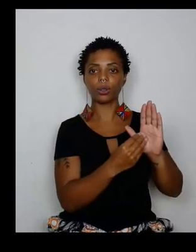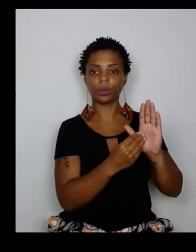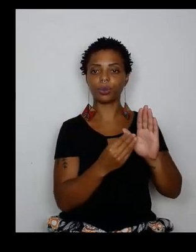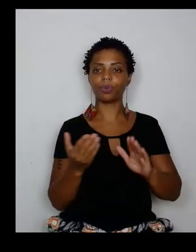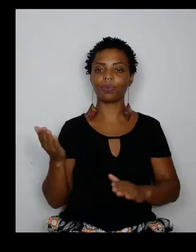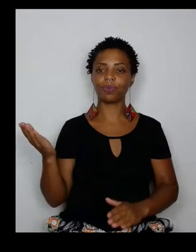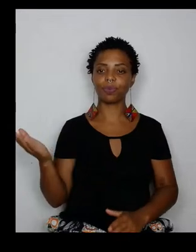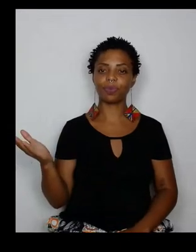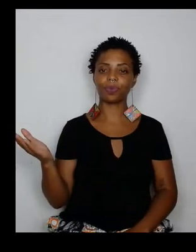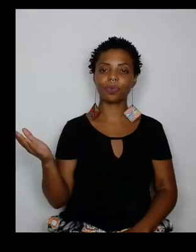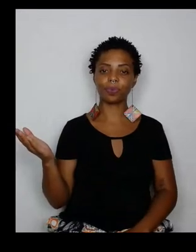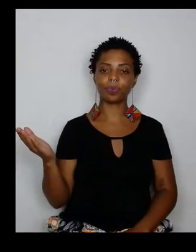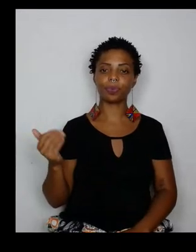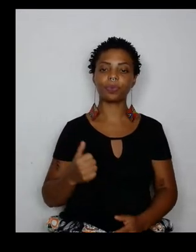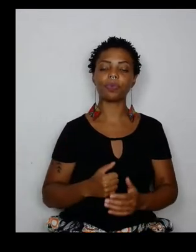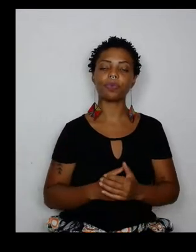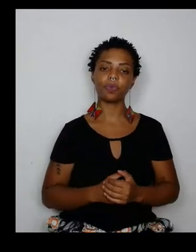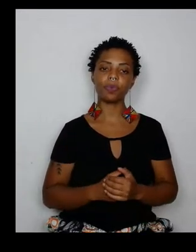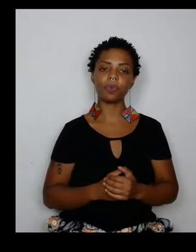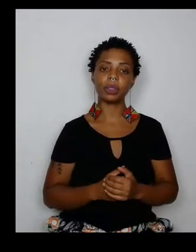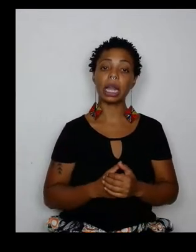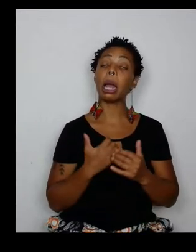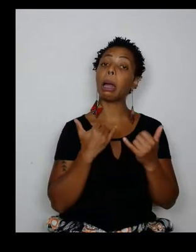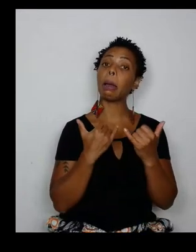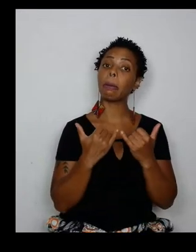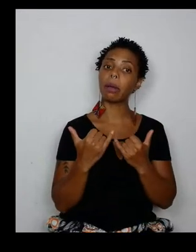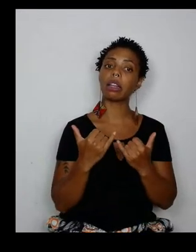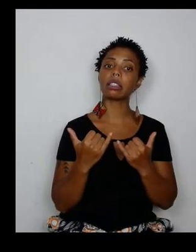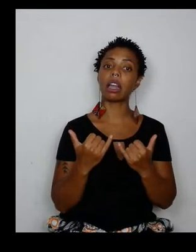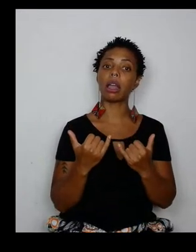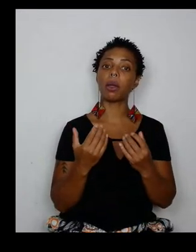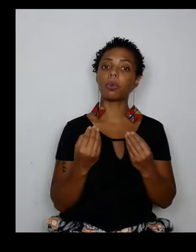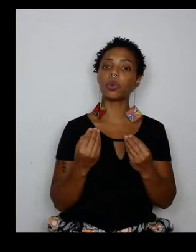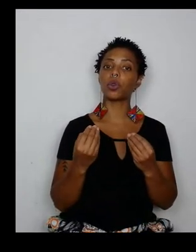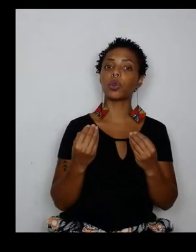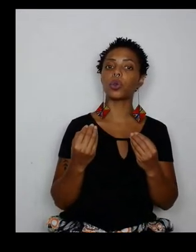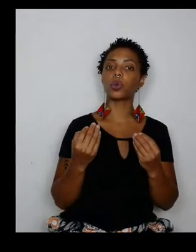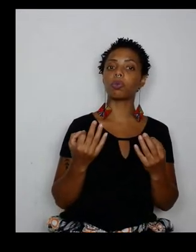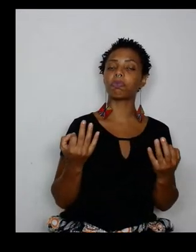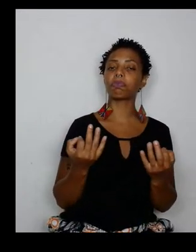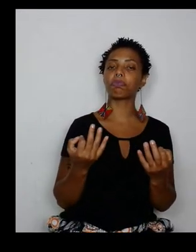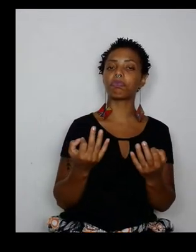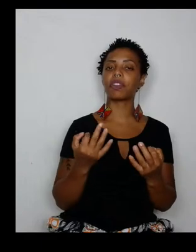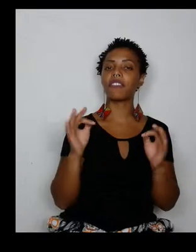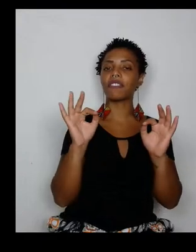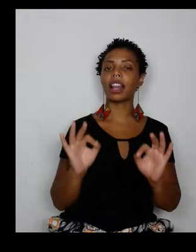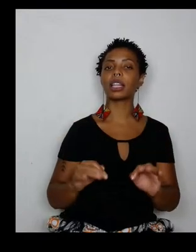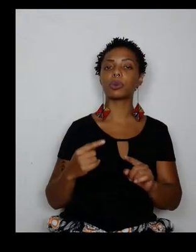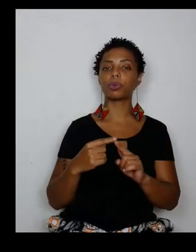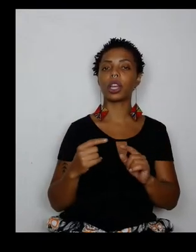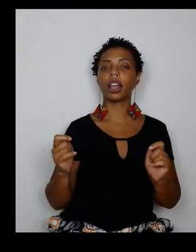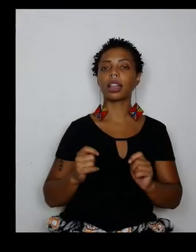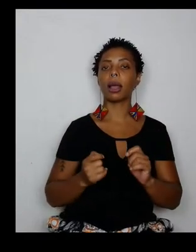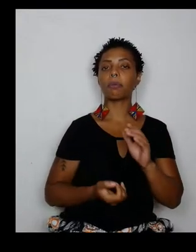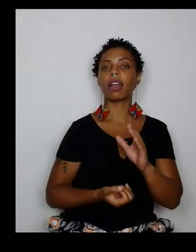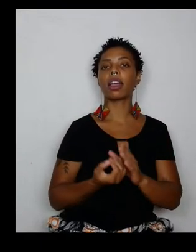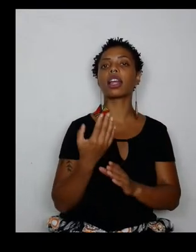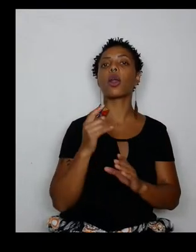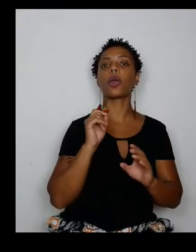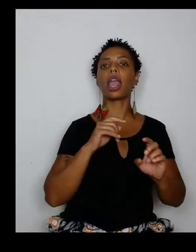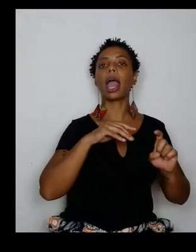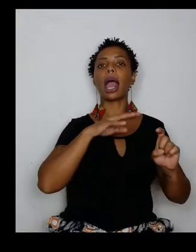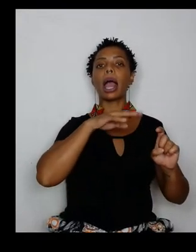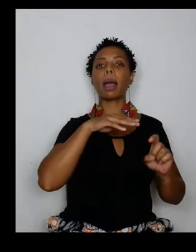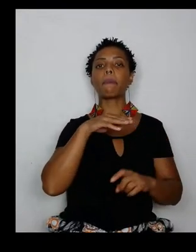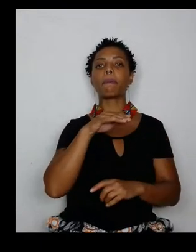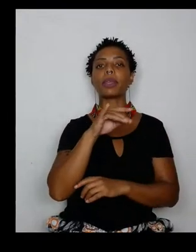site of the construction of the mythology that surrounds um gurgan i was aware in our in